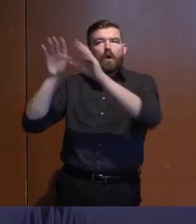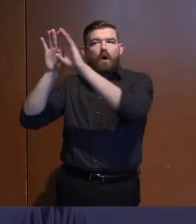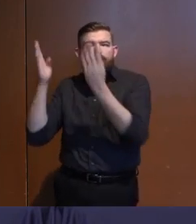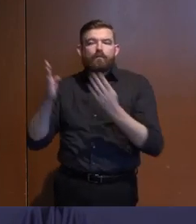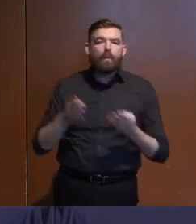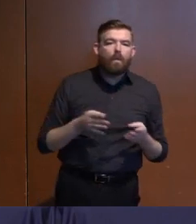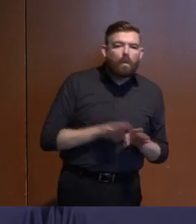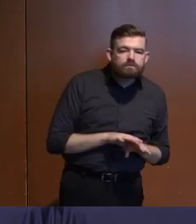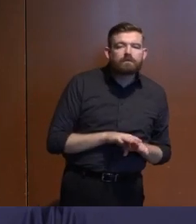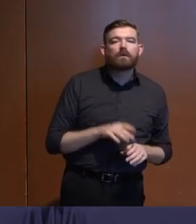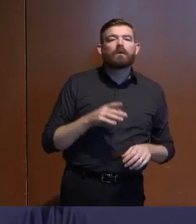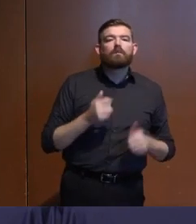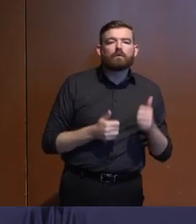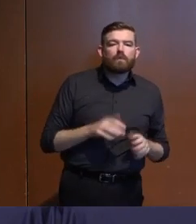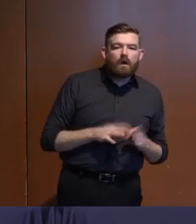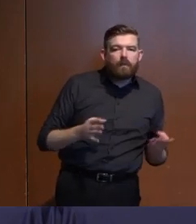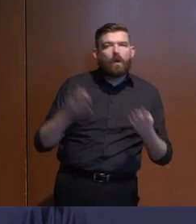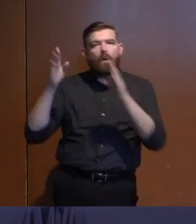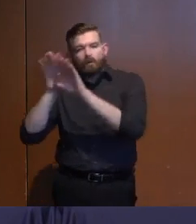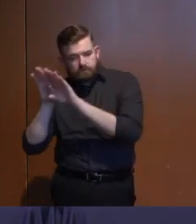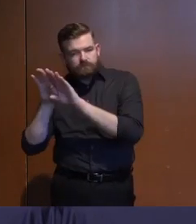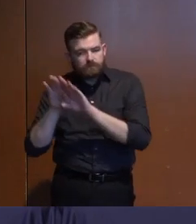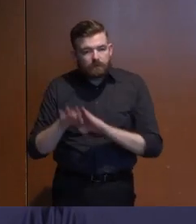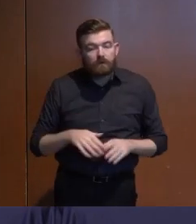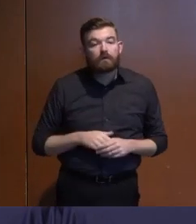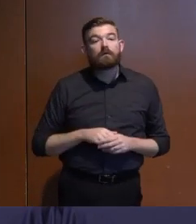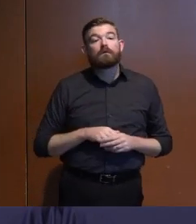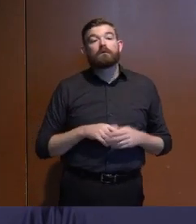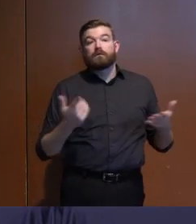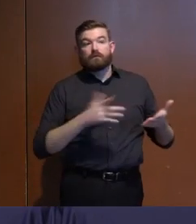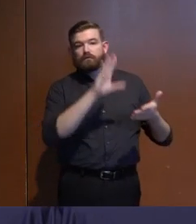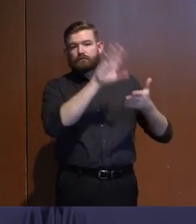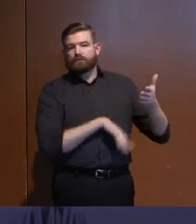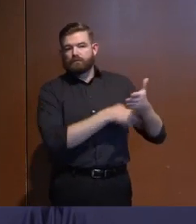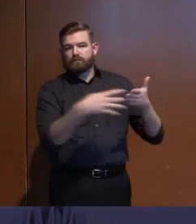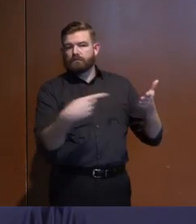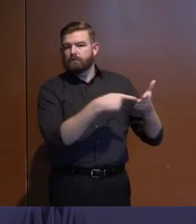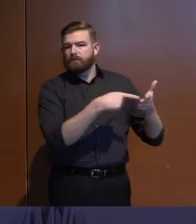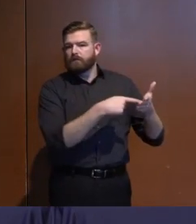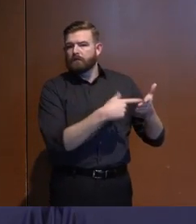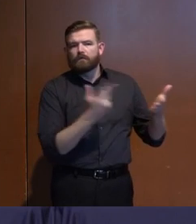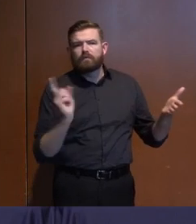site, rather, will also be available at our online portal, again, at